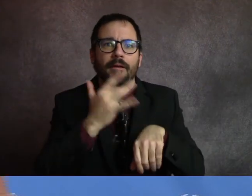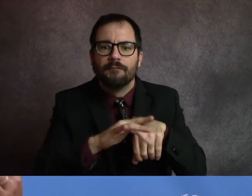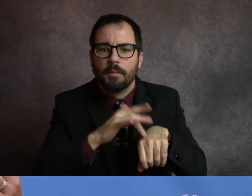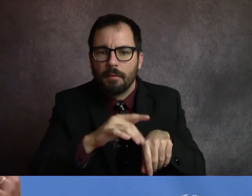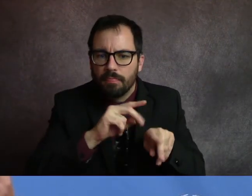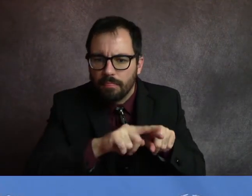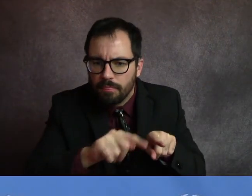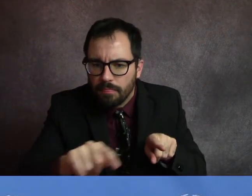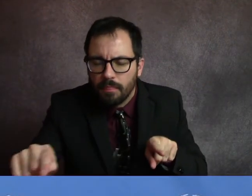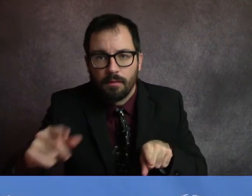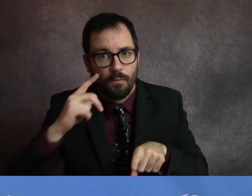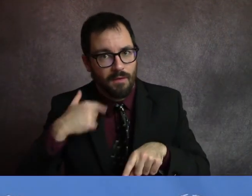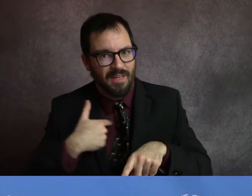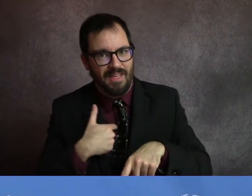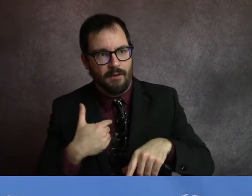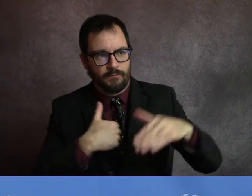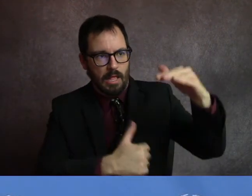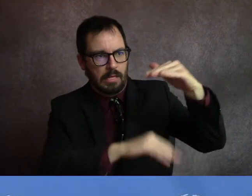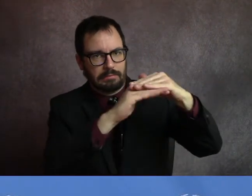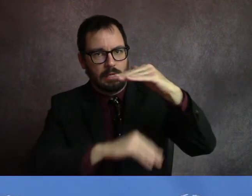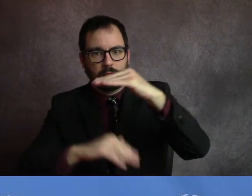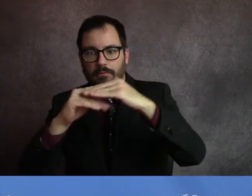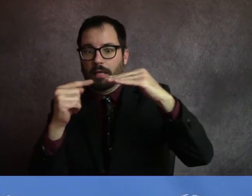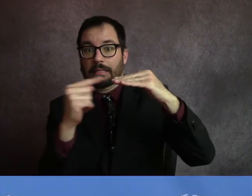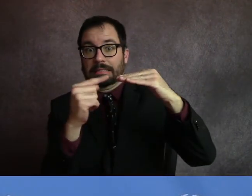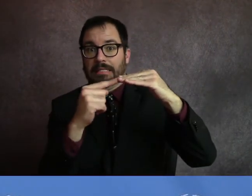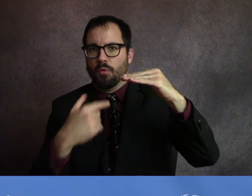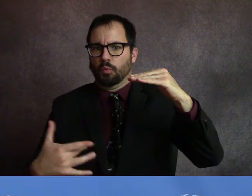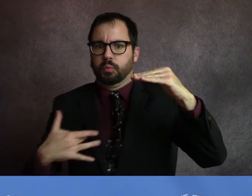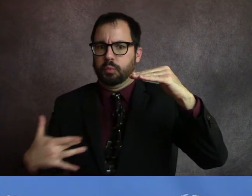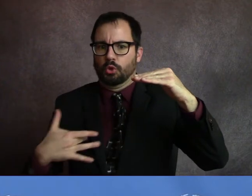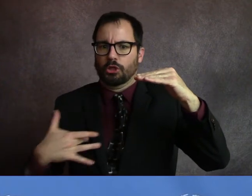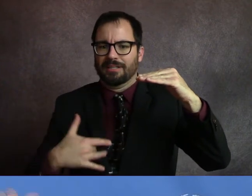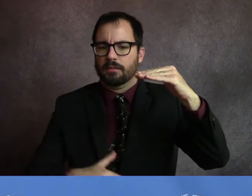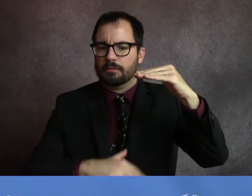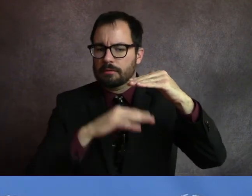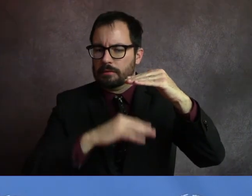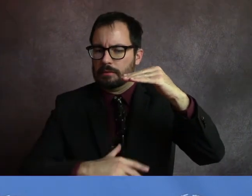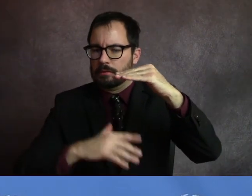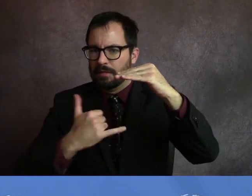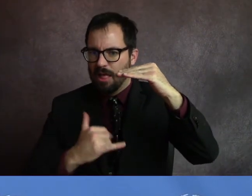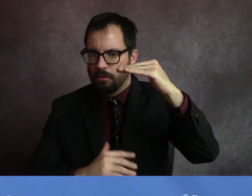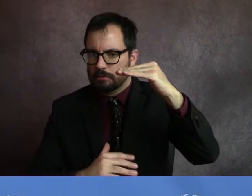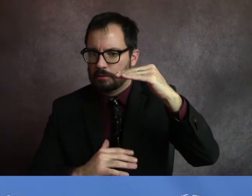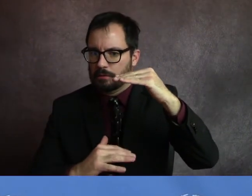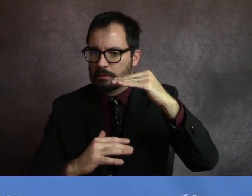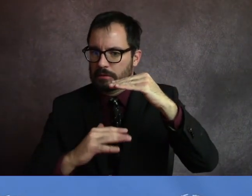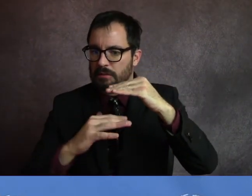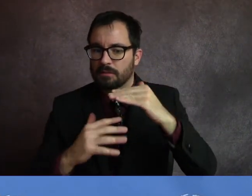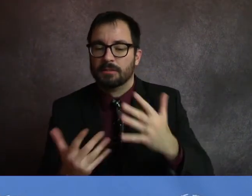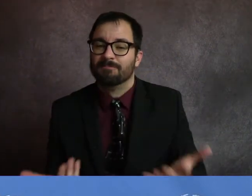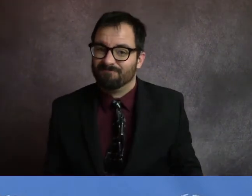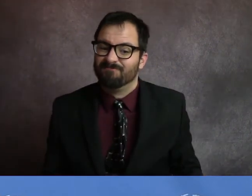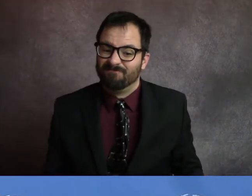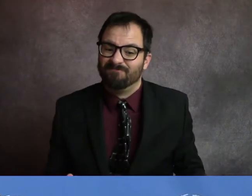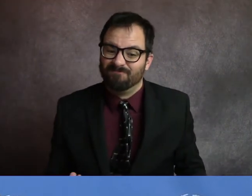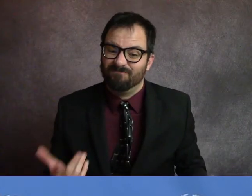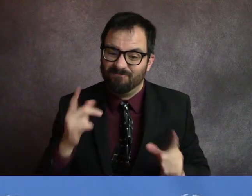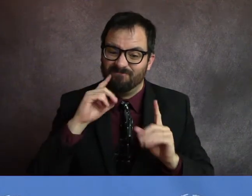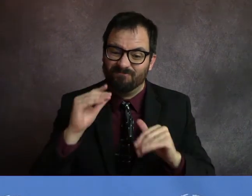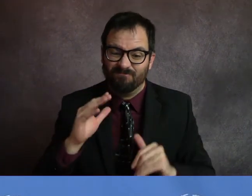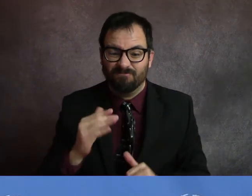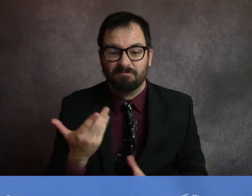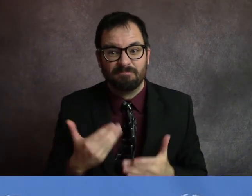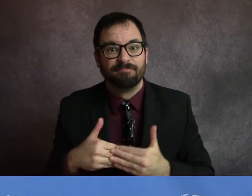we have thresholds, and we haven't hit those thresholds yet, but you're likely to see by the next time we're up here, we're going to have hit 2 of those thresholds. And